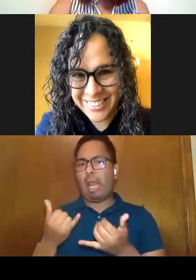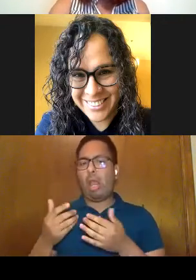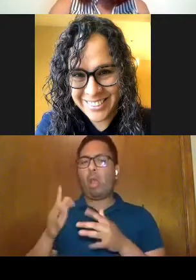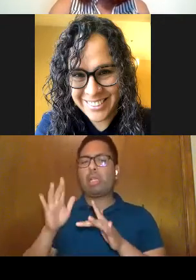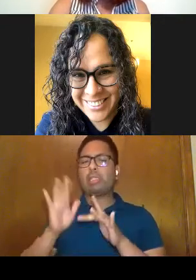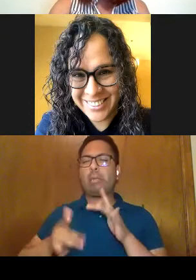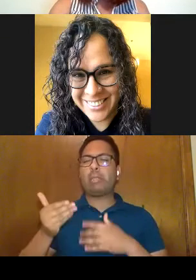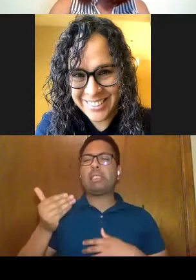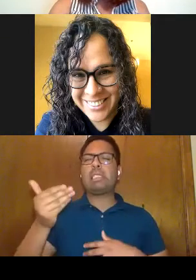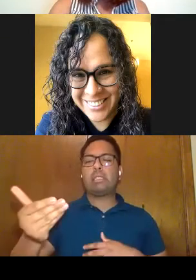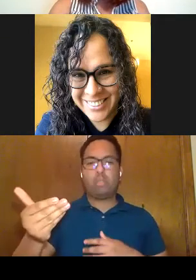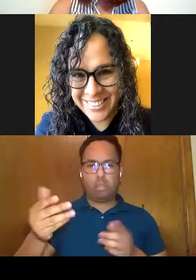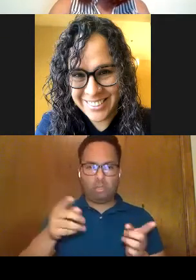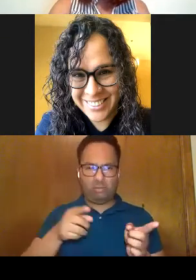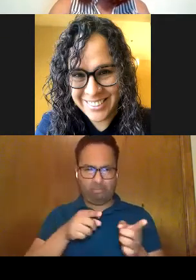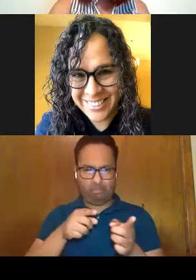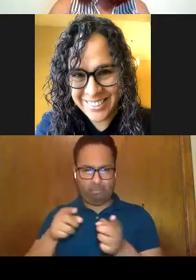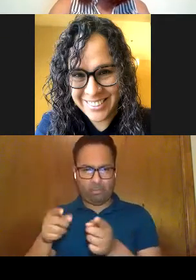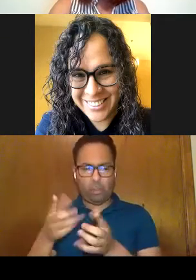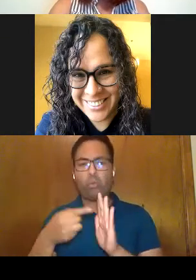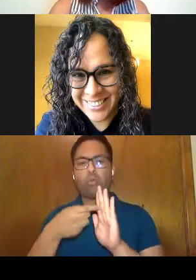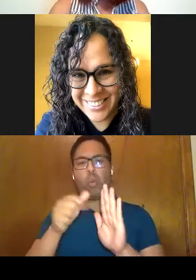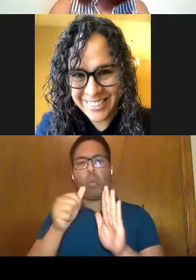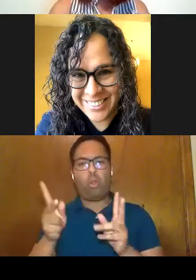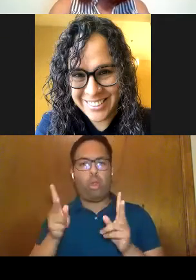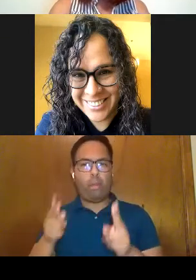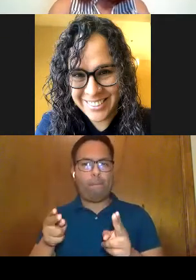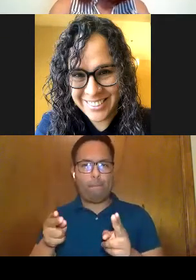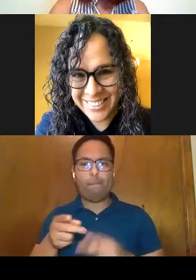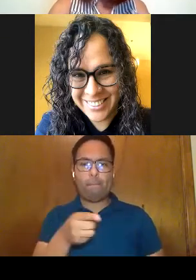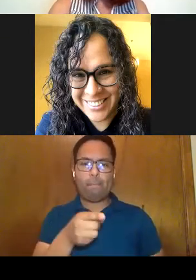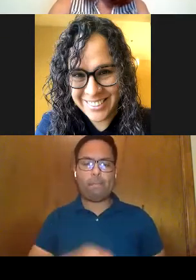up to this point here. I want to show you this portion here.